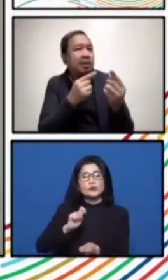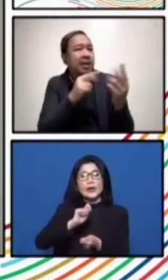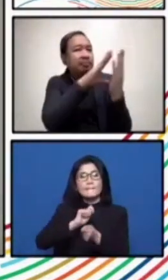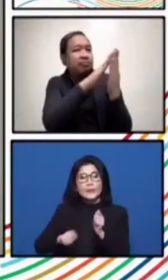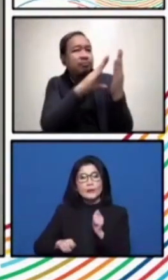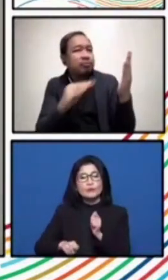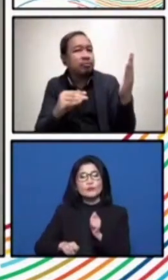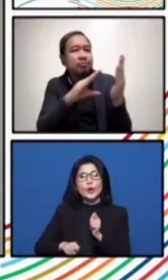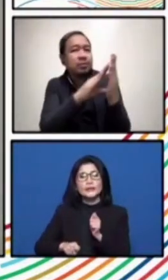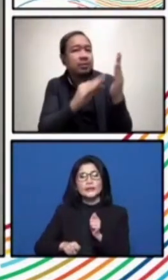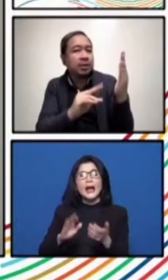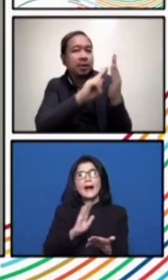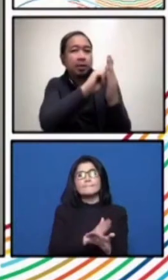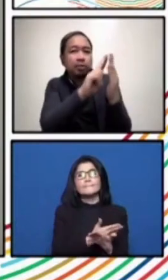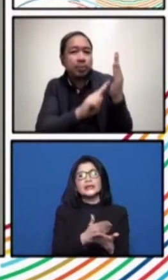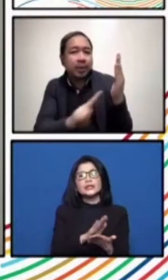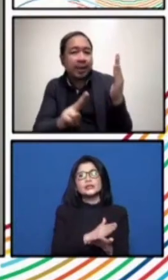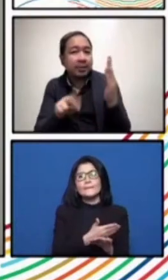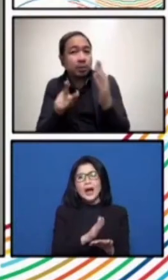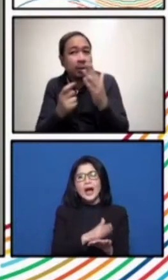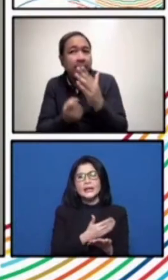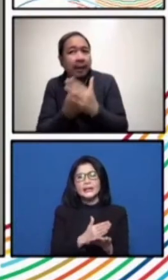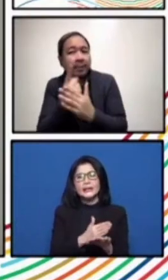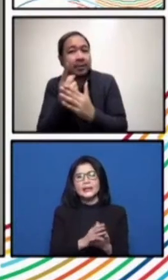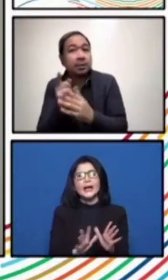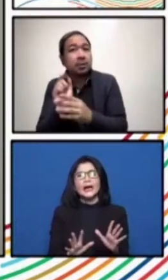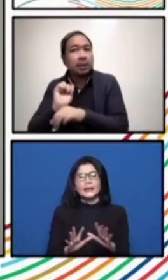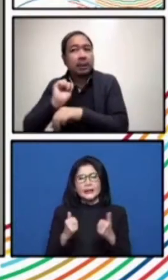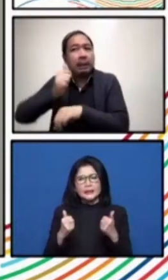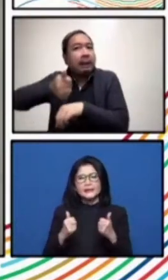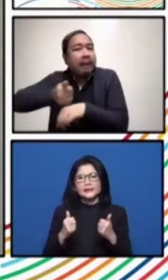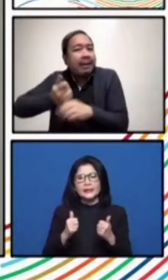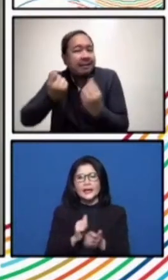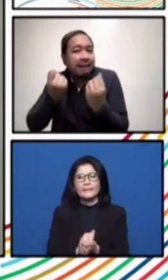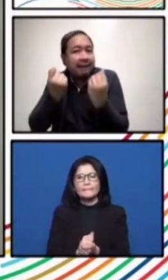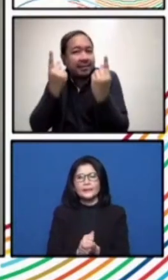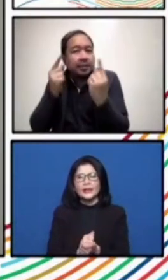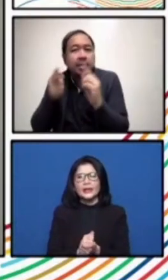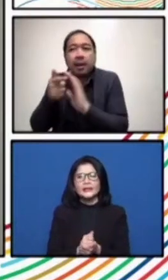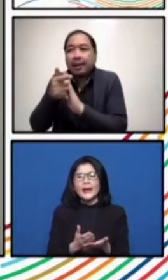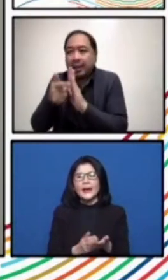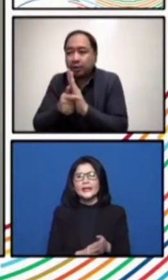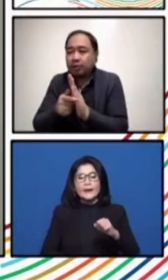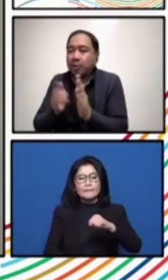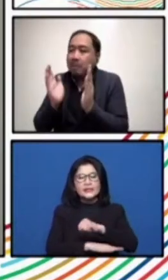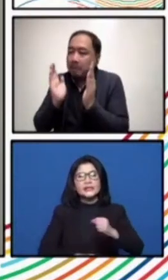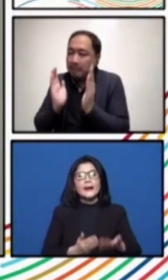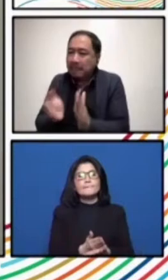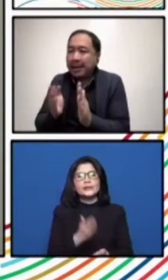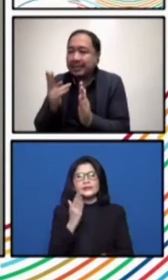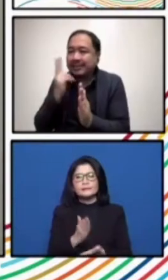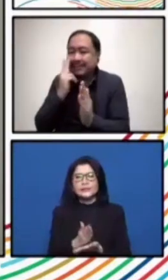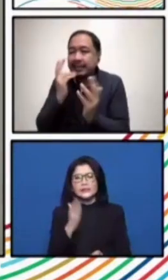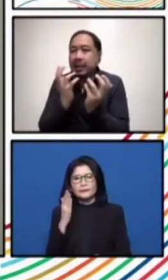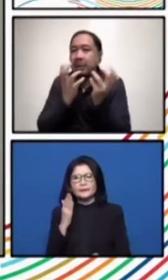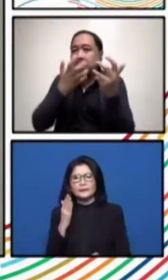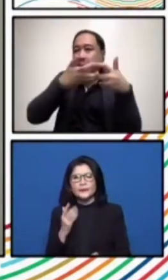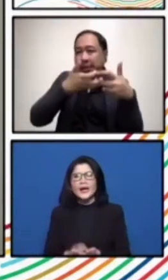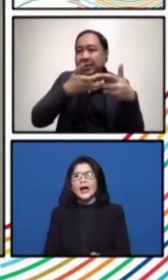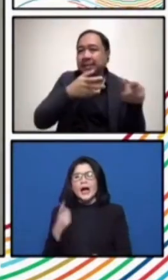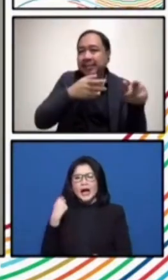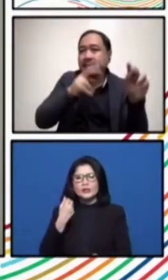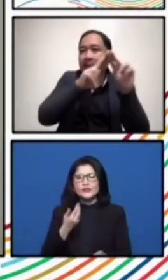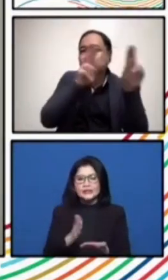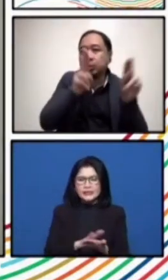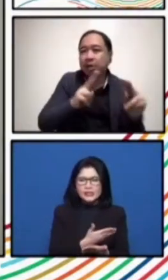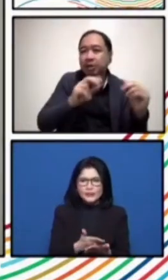outcomes and really establishing a principle that legislation should be interpreted in a manner consistent with treaties